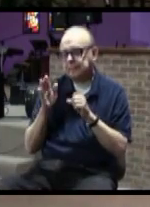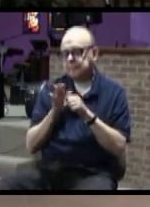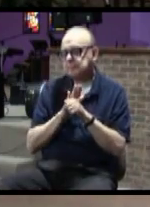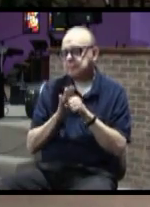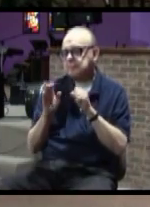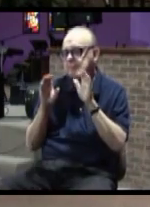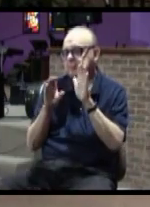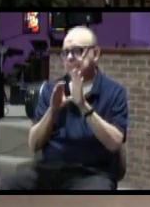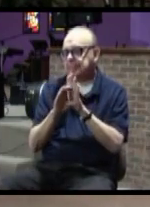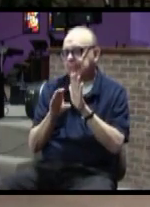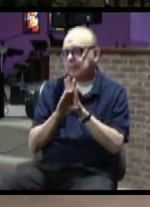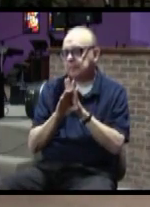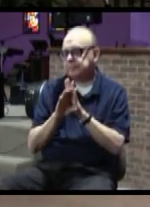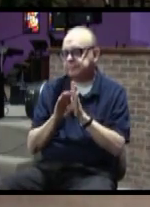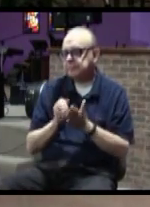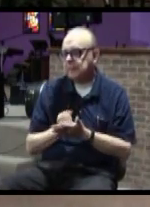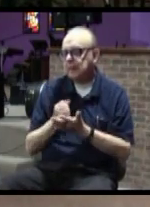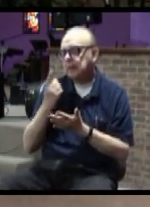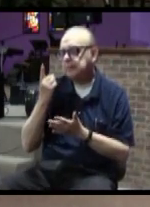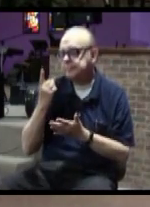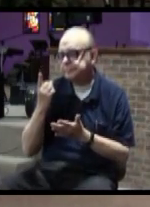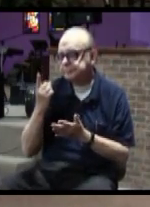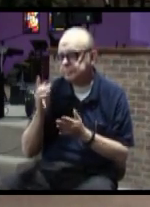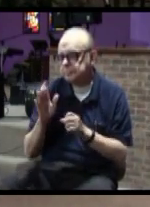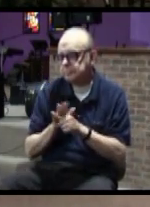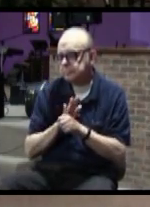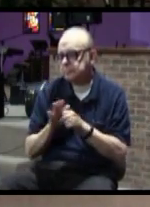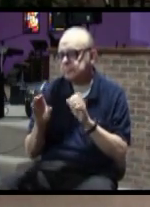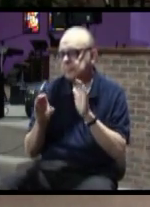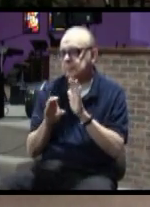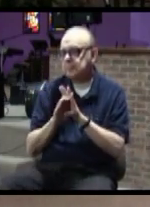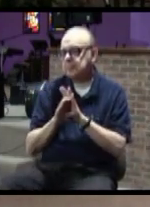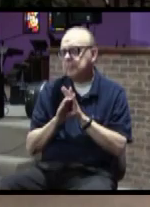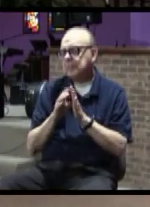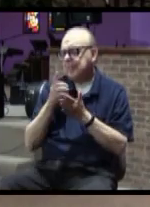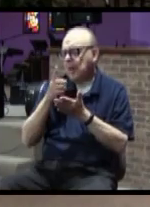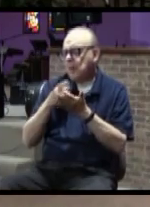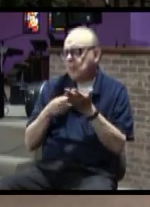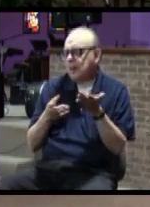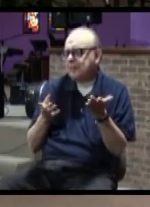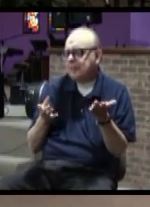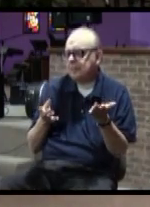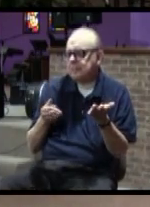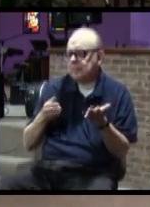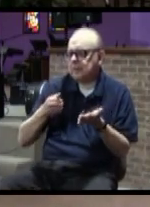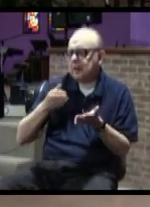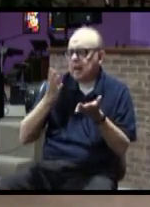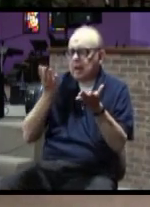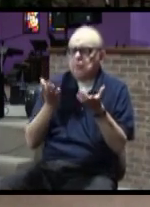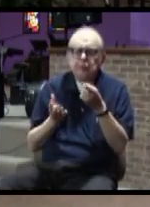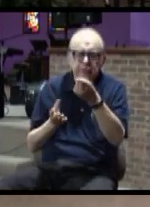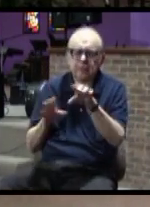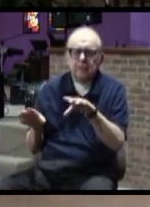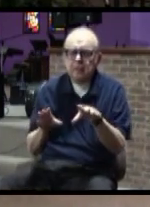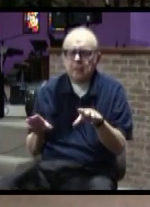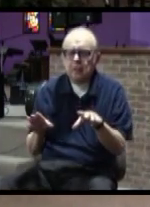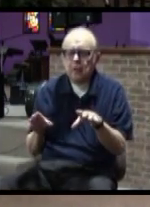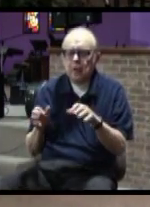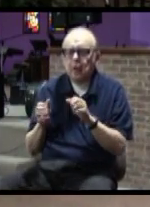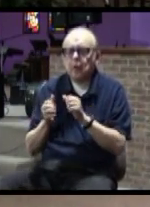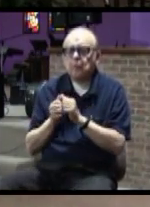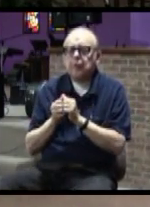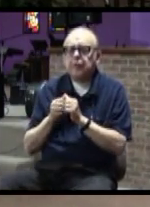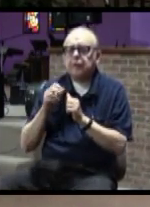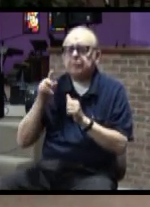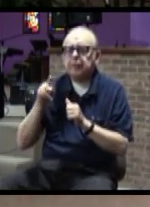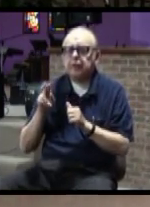to understand the complete picture and helping you to understand the complete picture of what it is that God wants you to